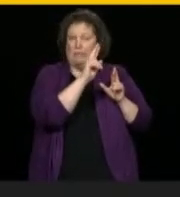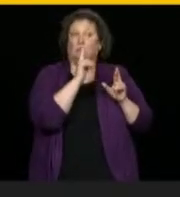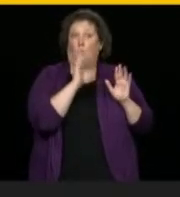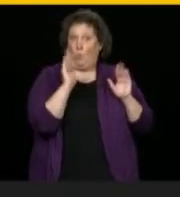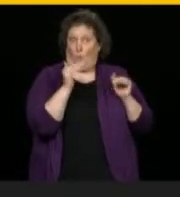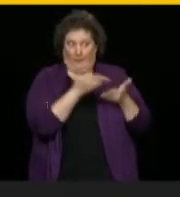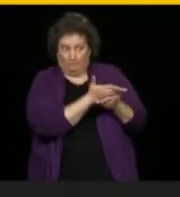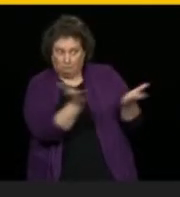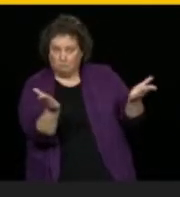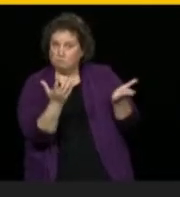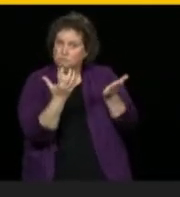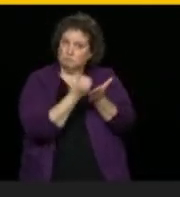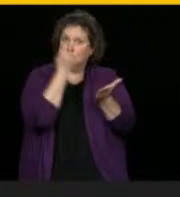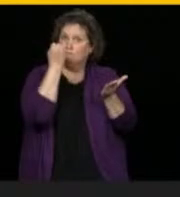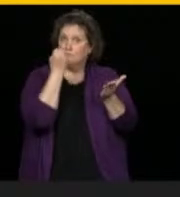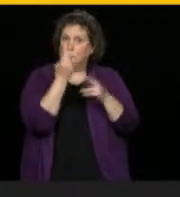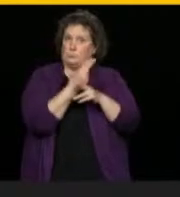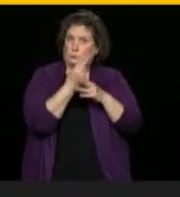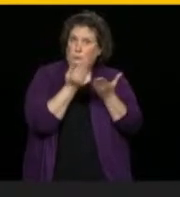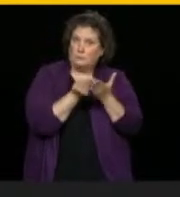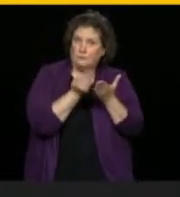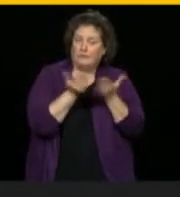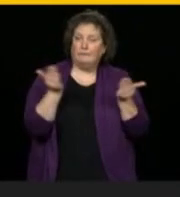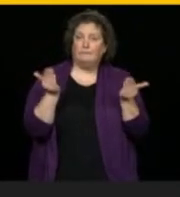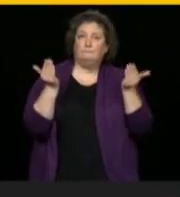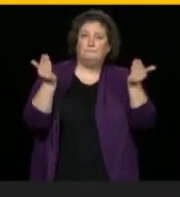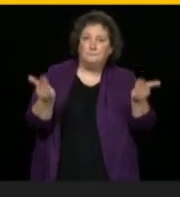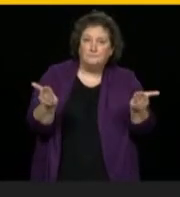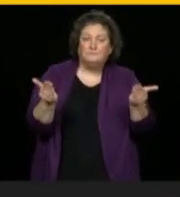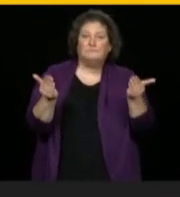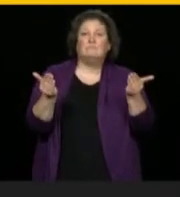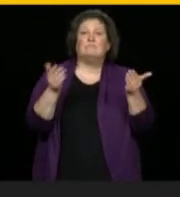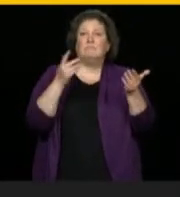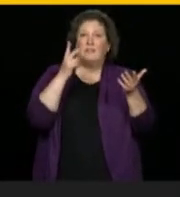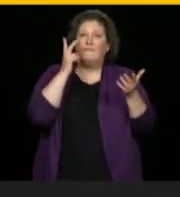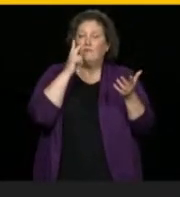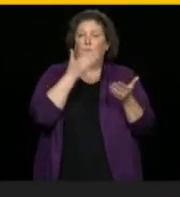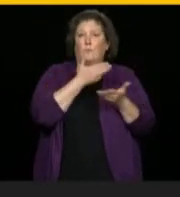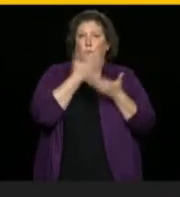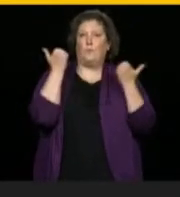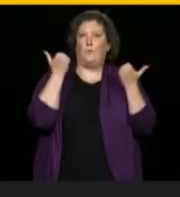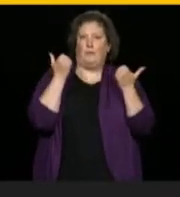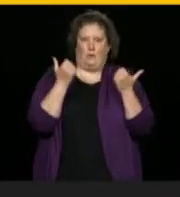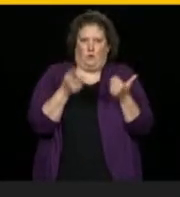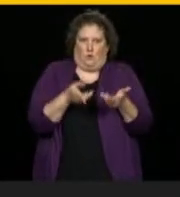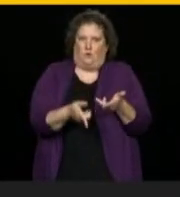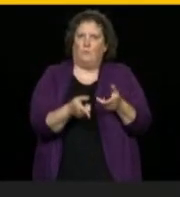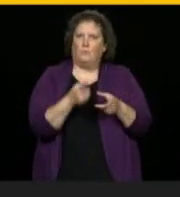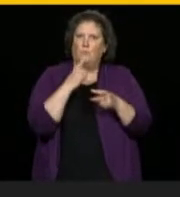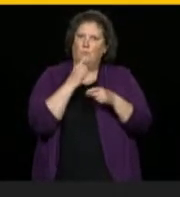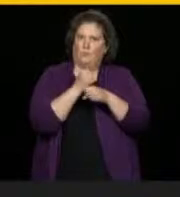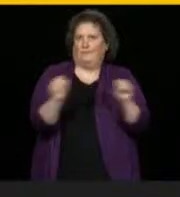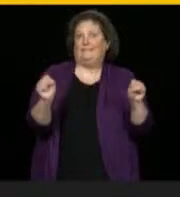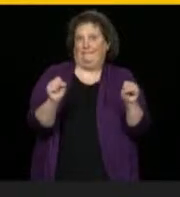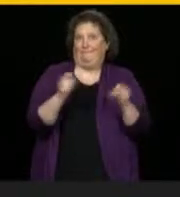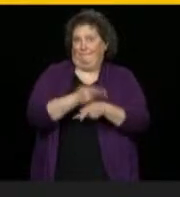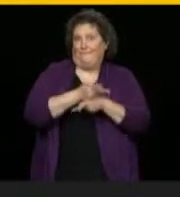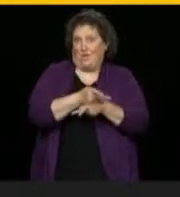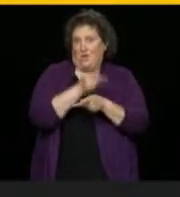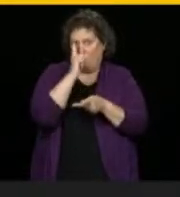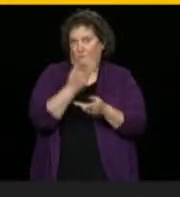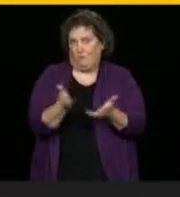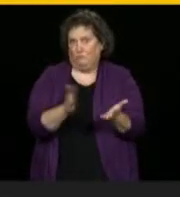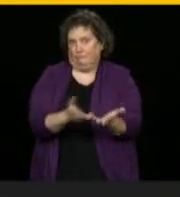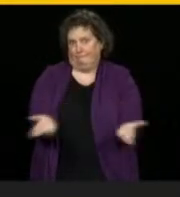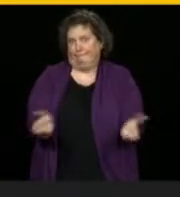move forward on ensuring better childcare and safer childcare for kids across the country. It's not just about doing the right thing